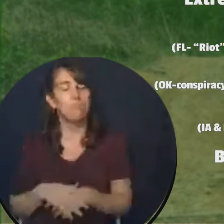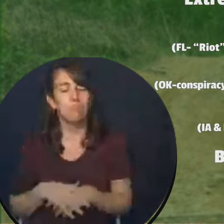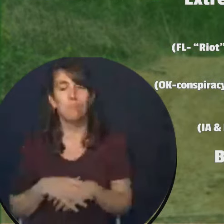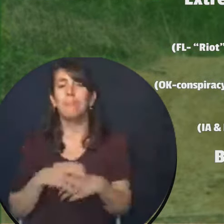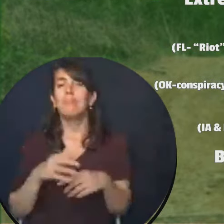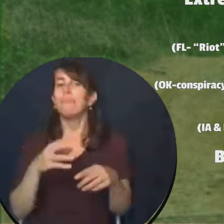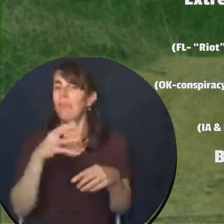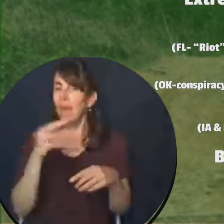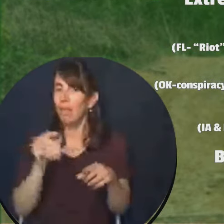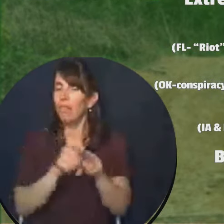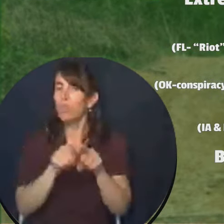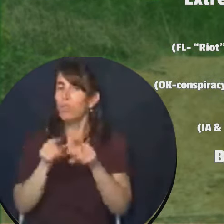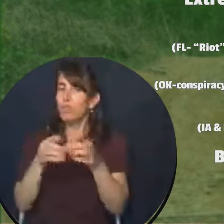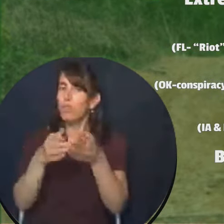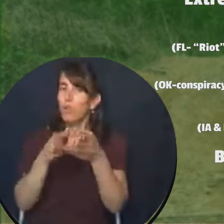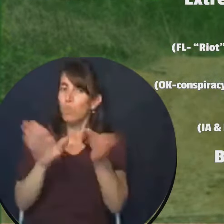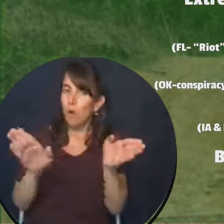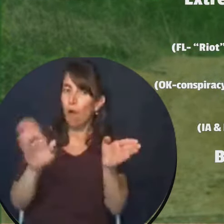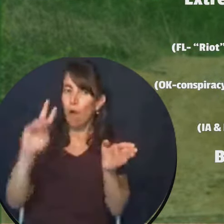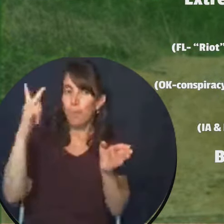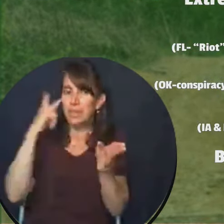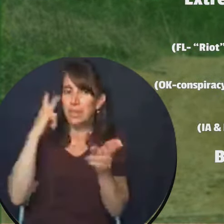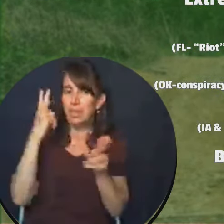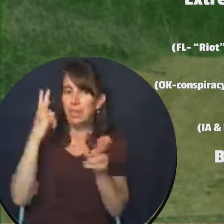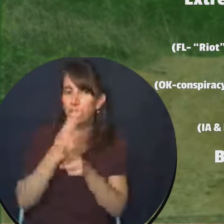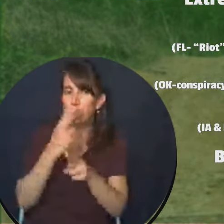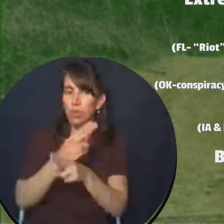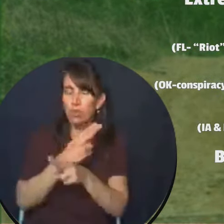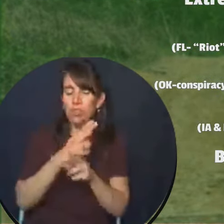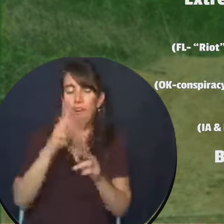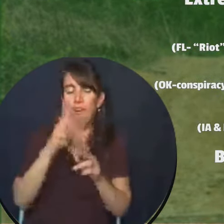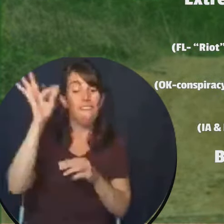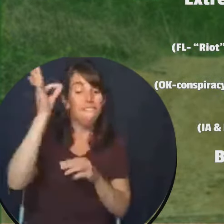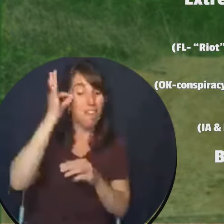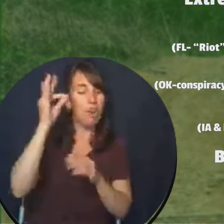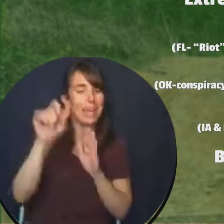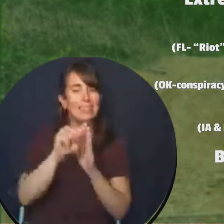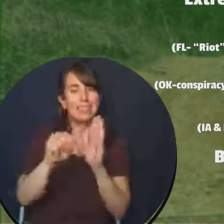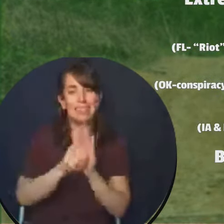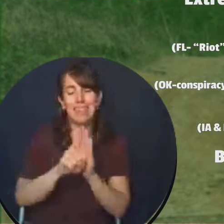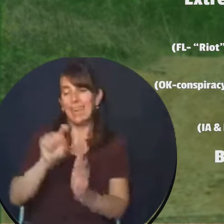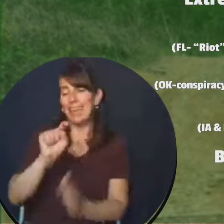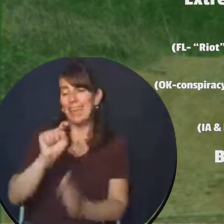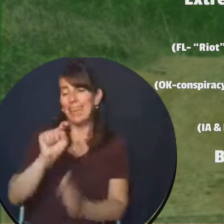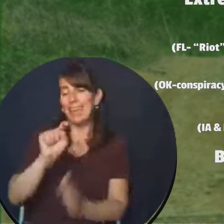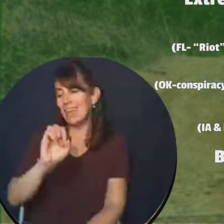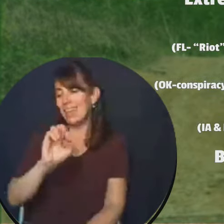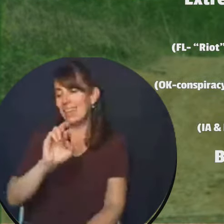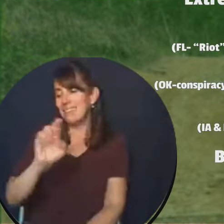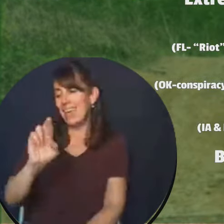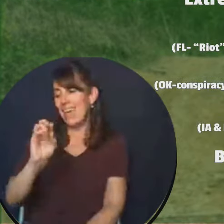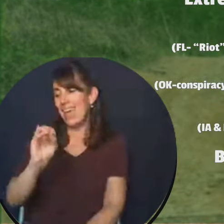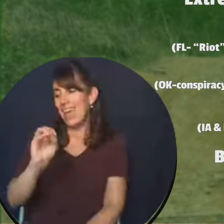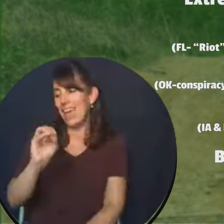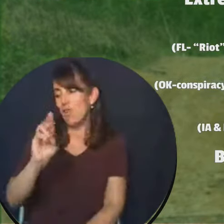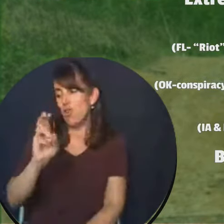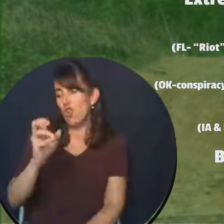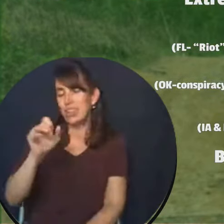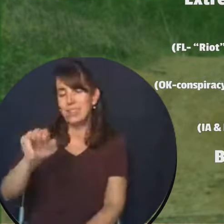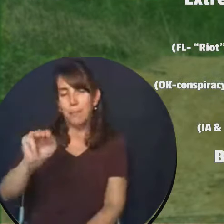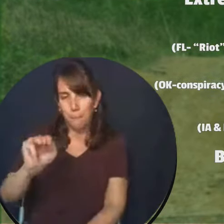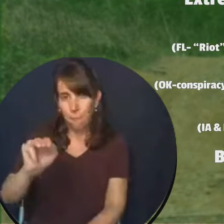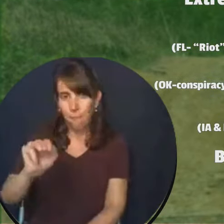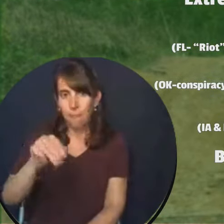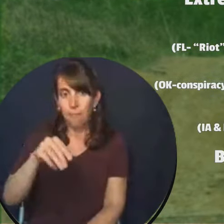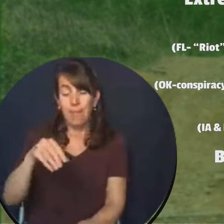usage of state and federal terrorism statutes. So Kamau talked about the Georgia domestic terrorism case, but I want to also mention that in